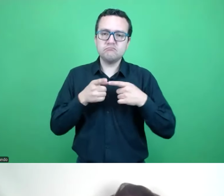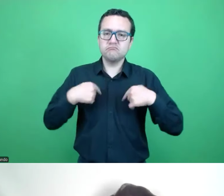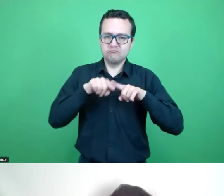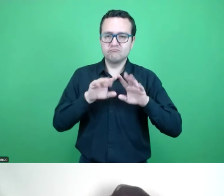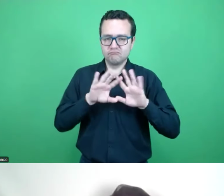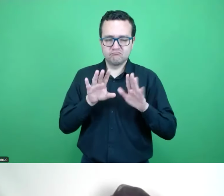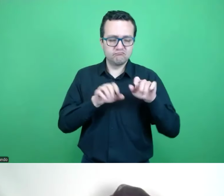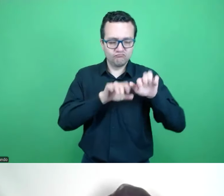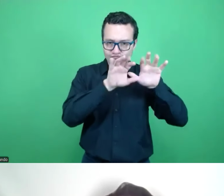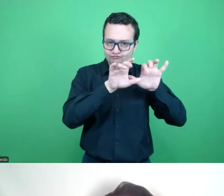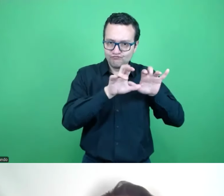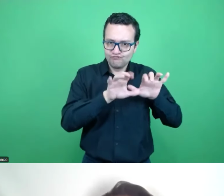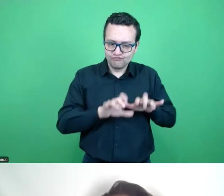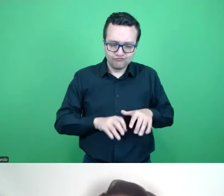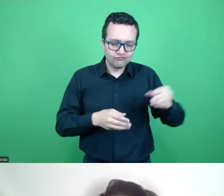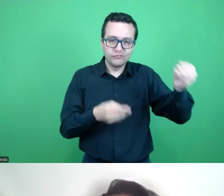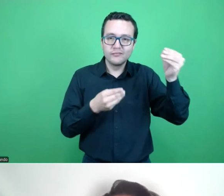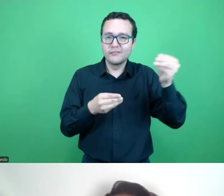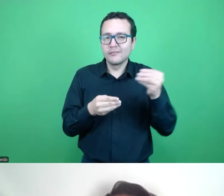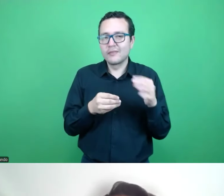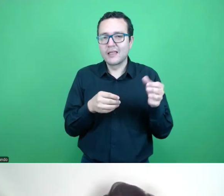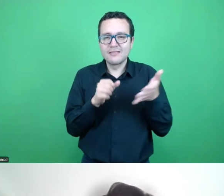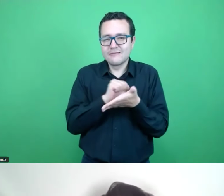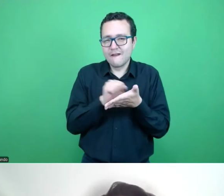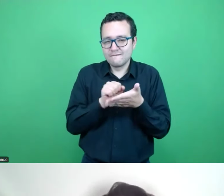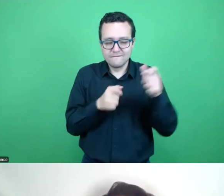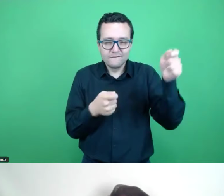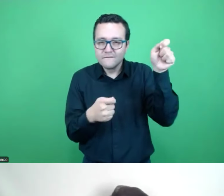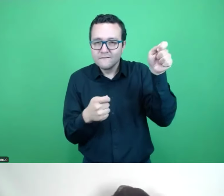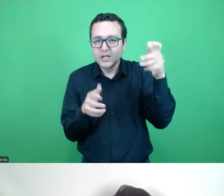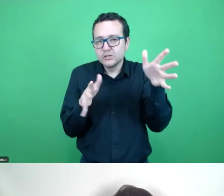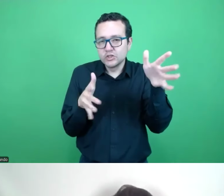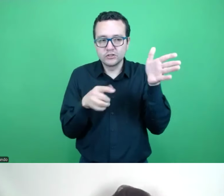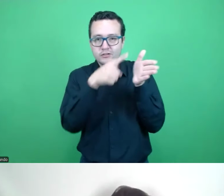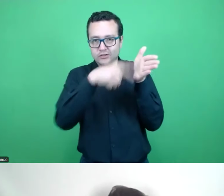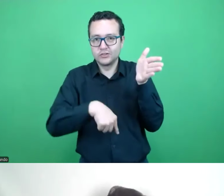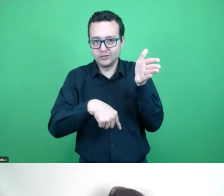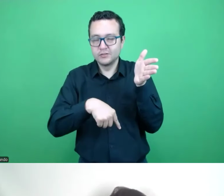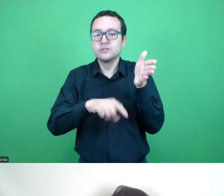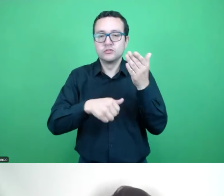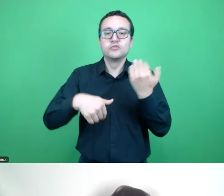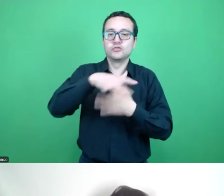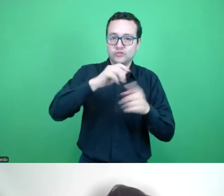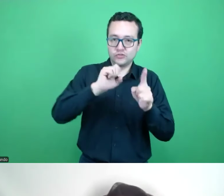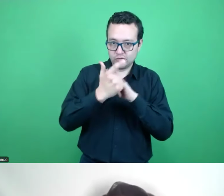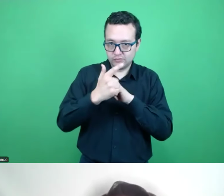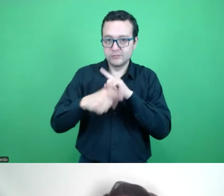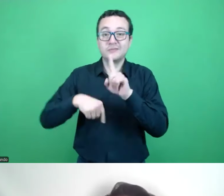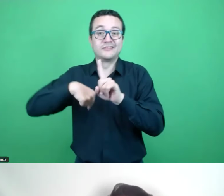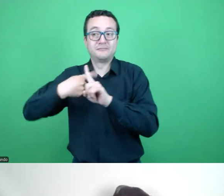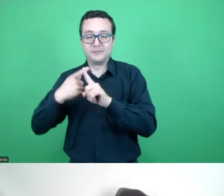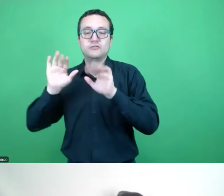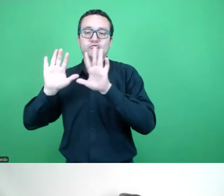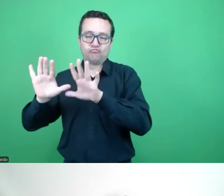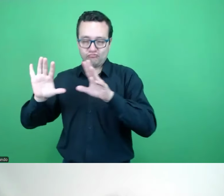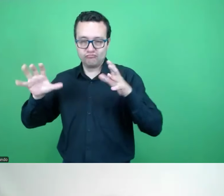Society Forum, which are both available online on our website. And I'll put the link in the chat box as soon as I'm